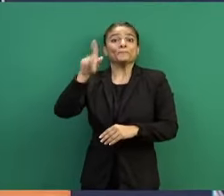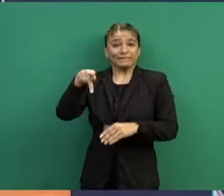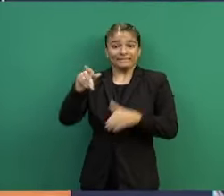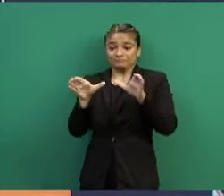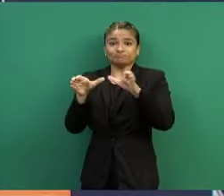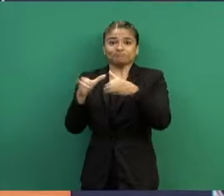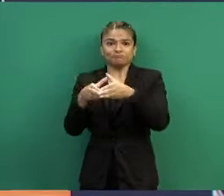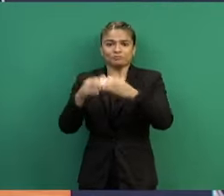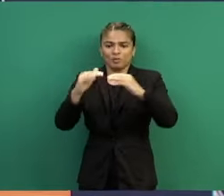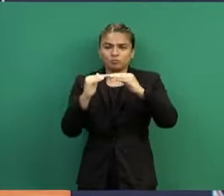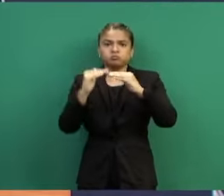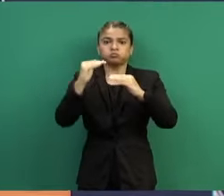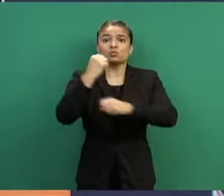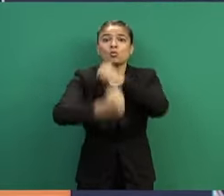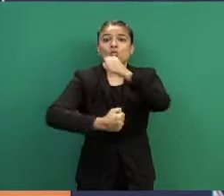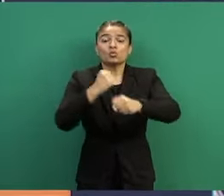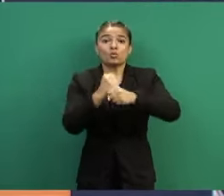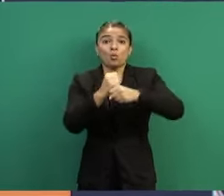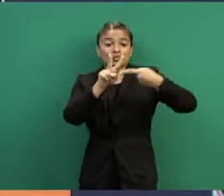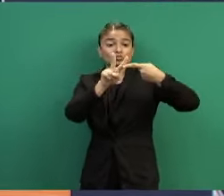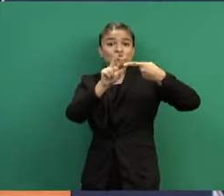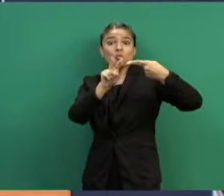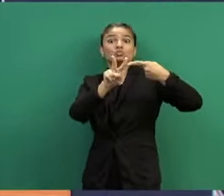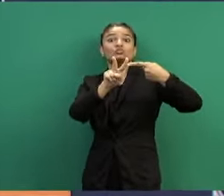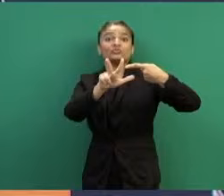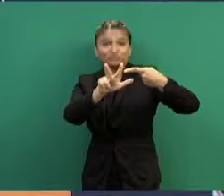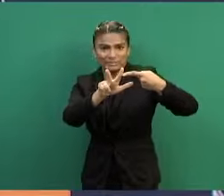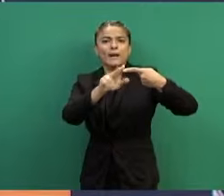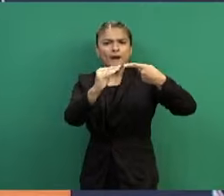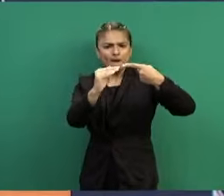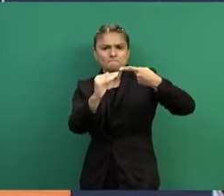to 0.8% from the September figure of